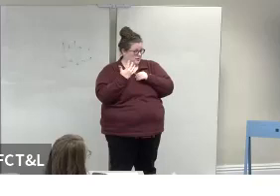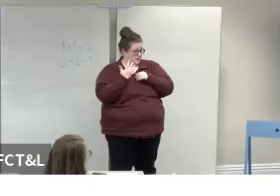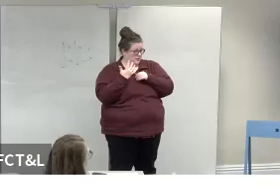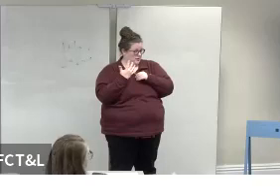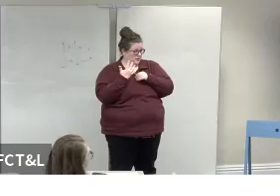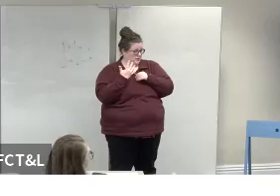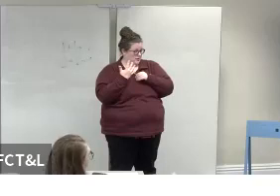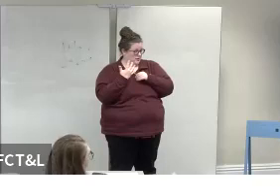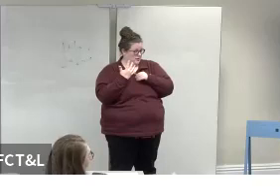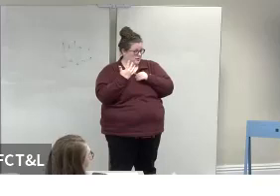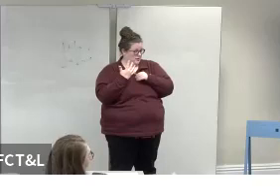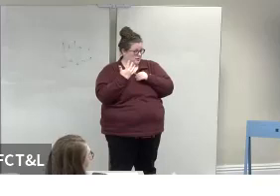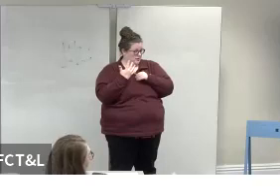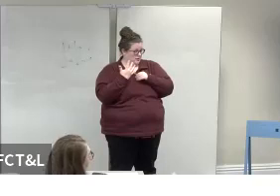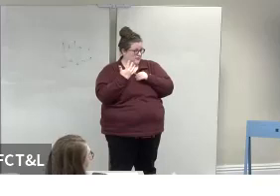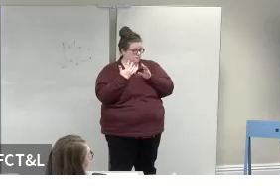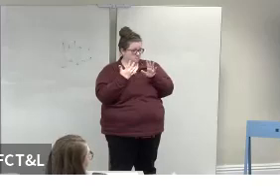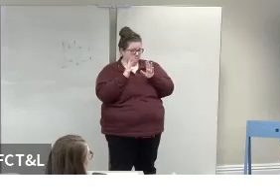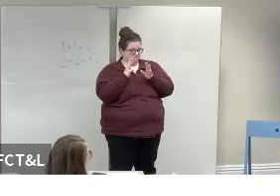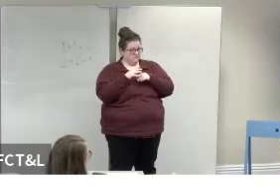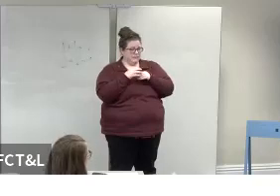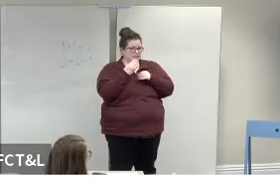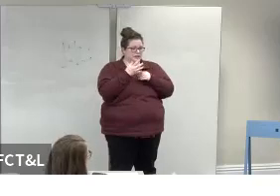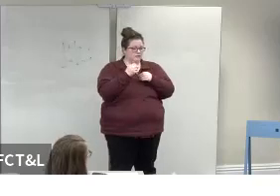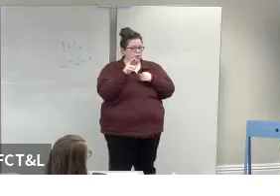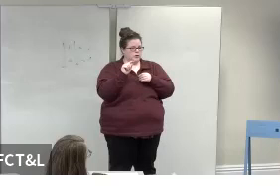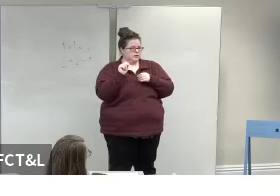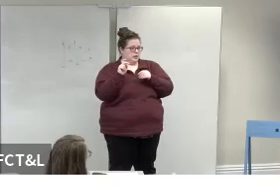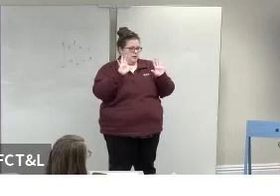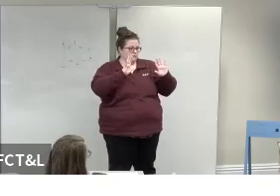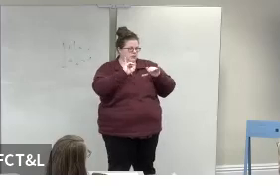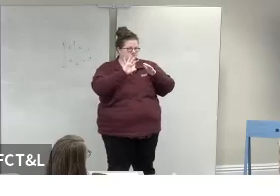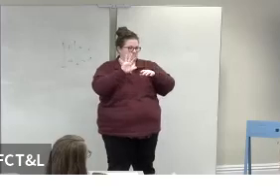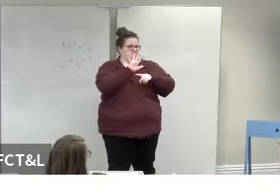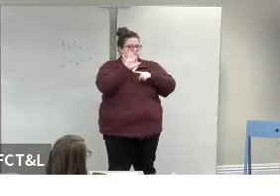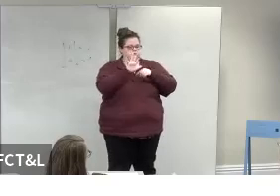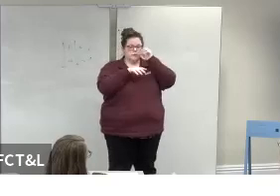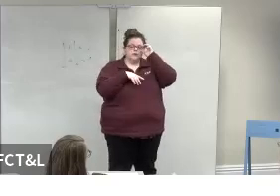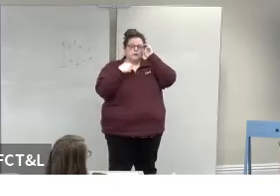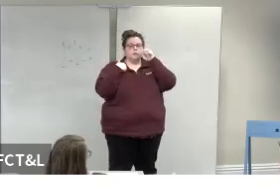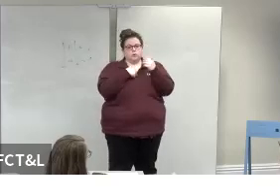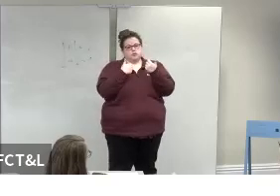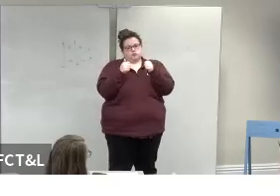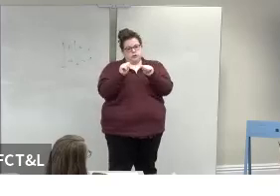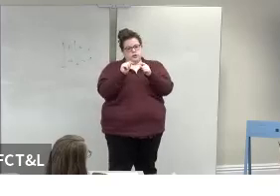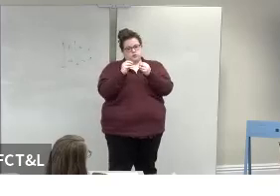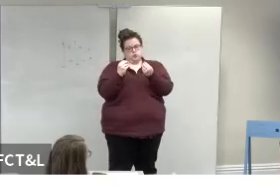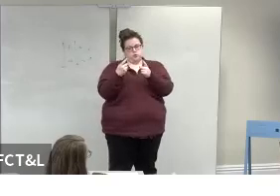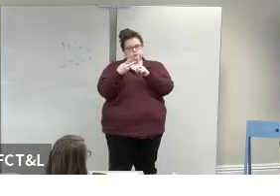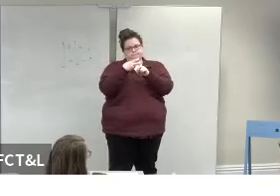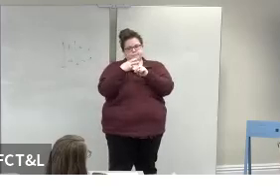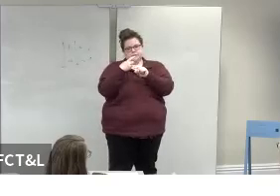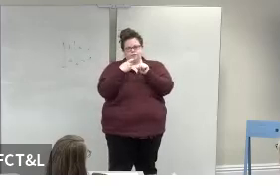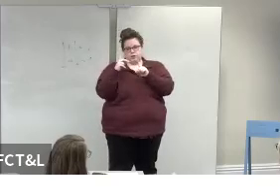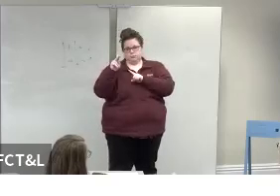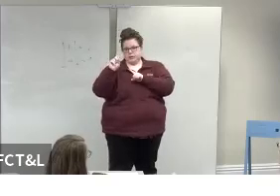guys know? You know how many students? Give or take 5 or so. So